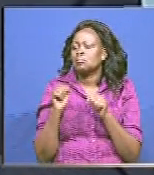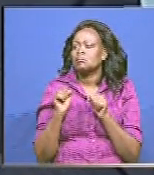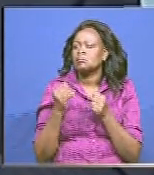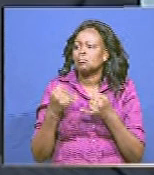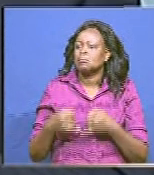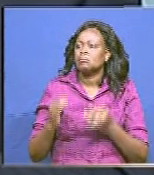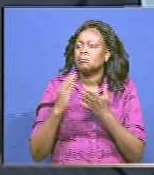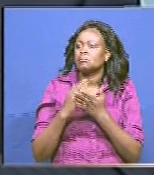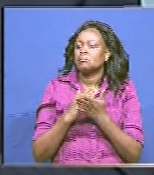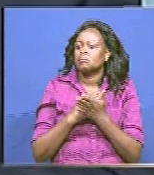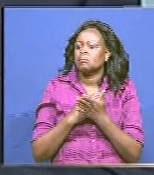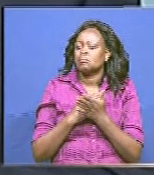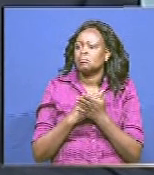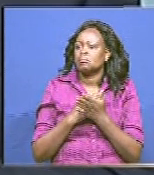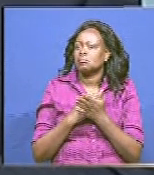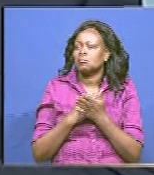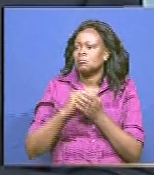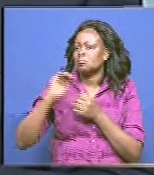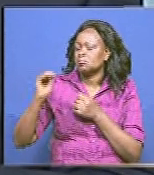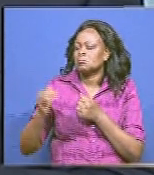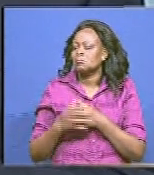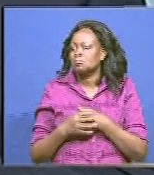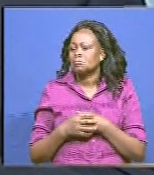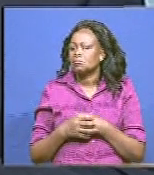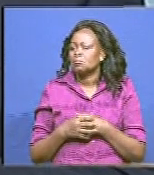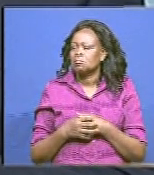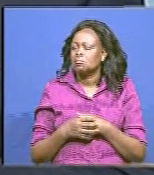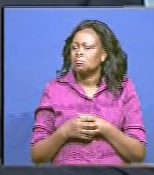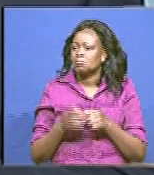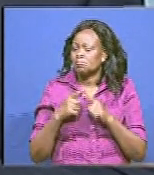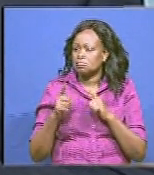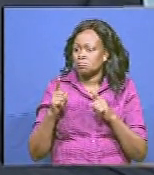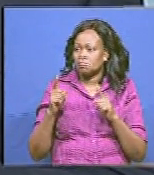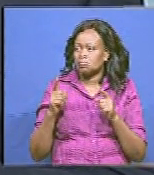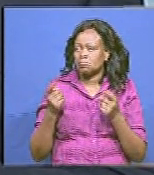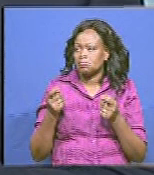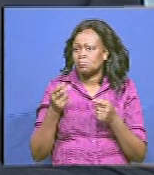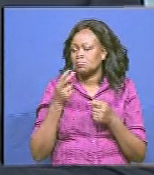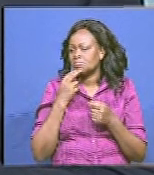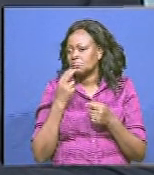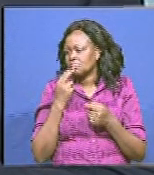implement programs in counties. Mm-hmm. But